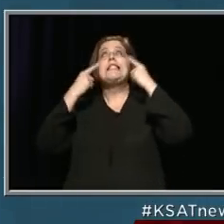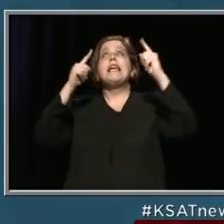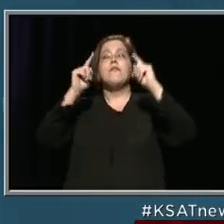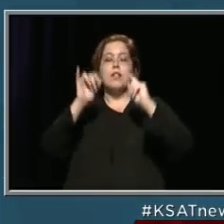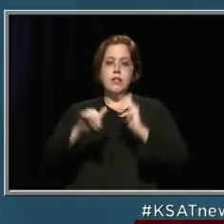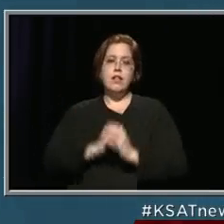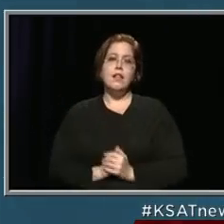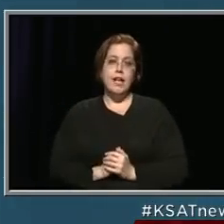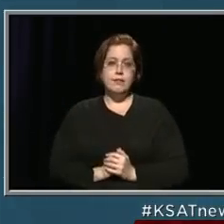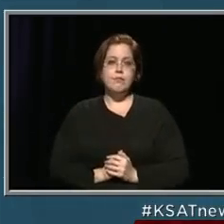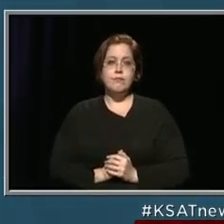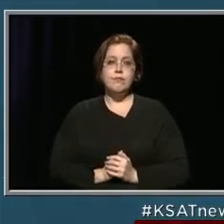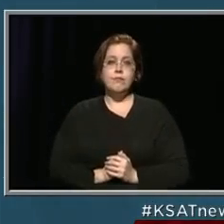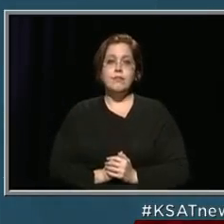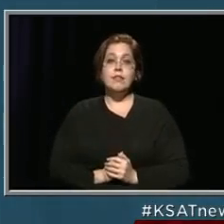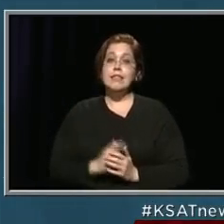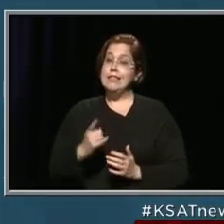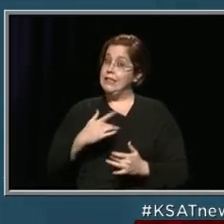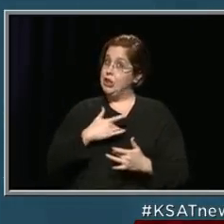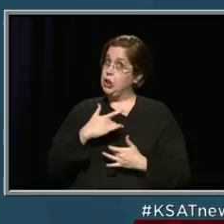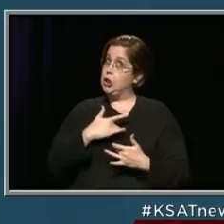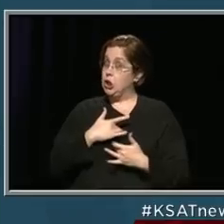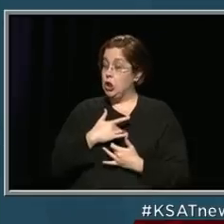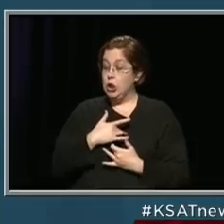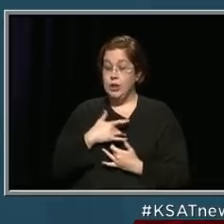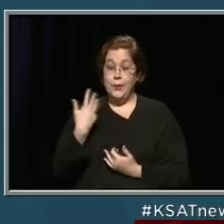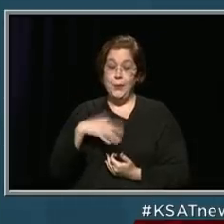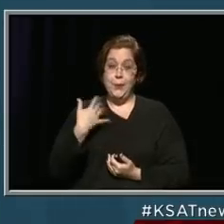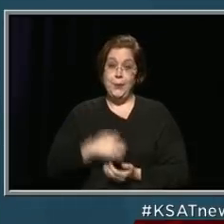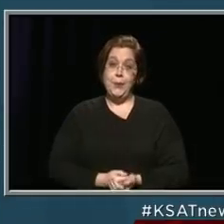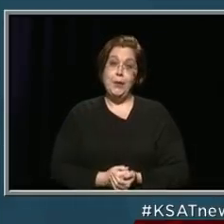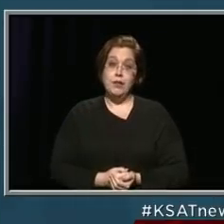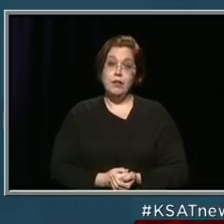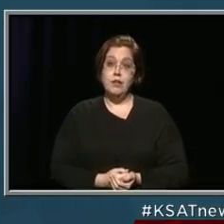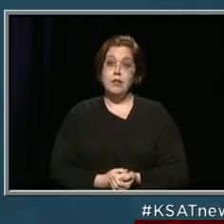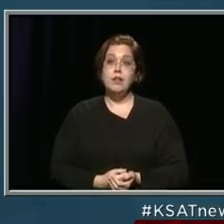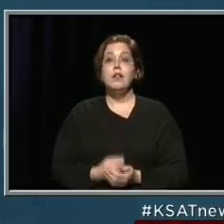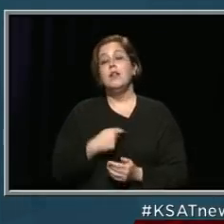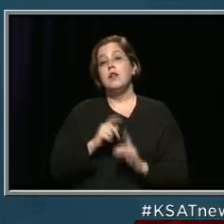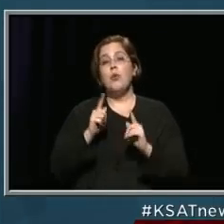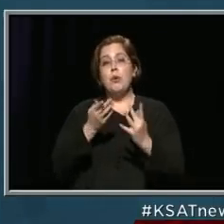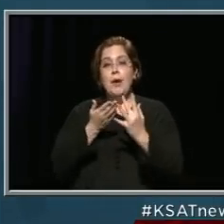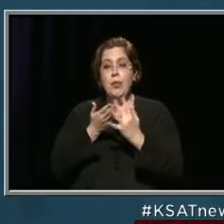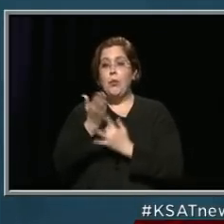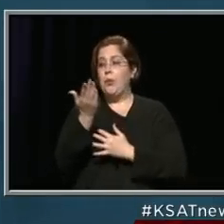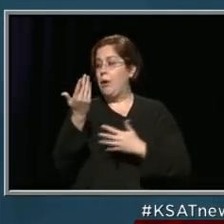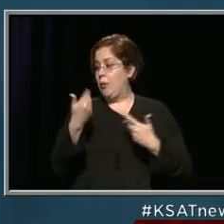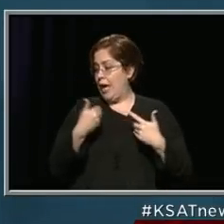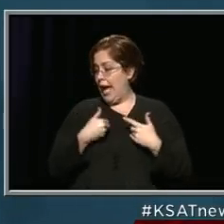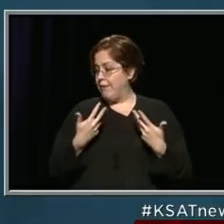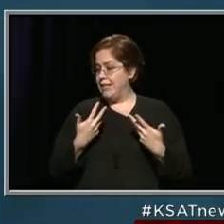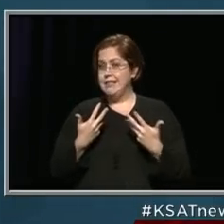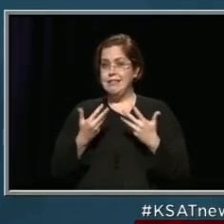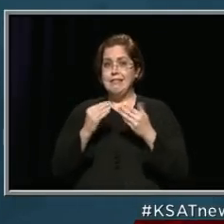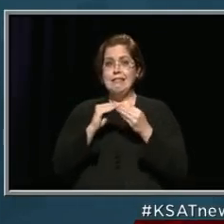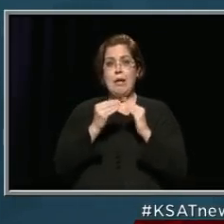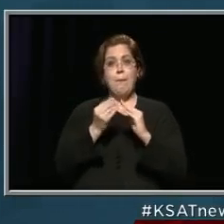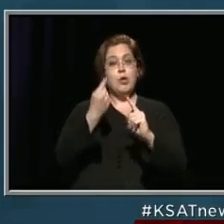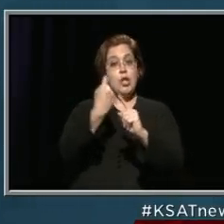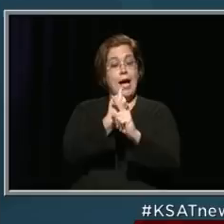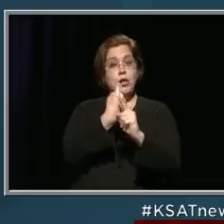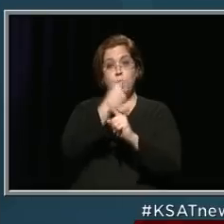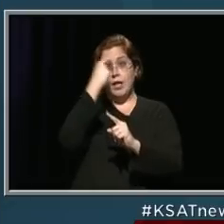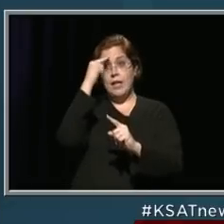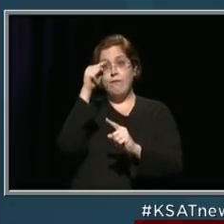that. It is concerning, to say the least, though, that we move through and we have these numbers accurately for